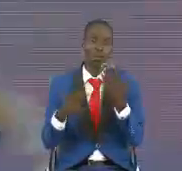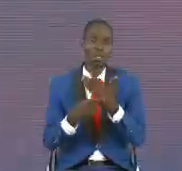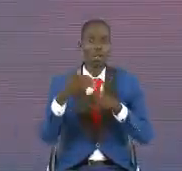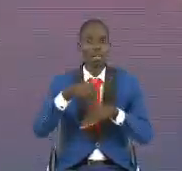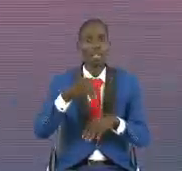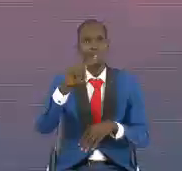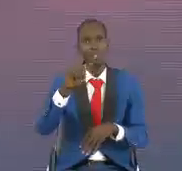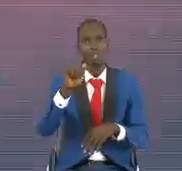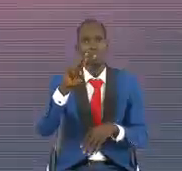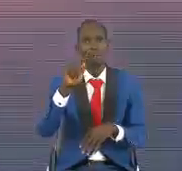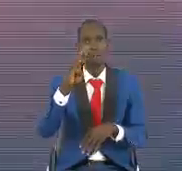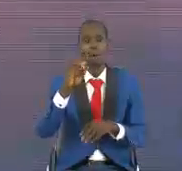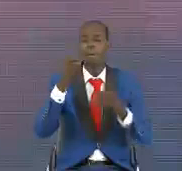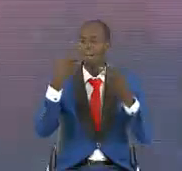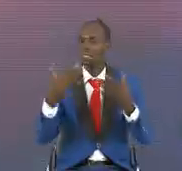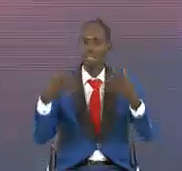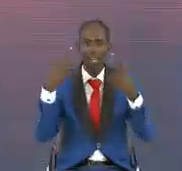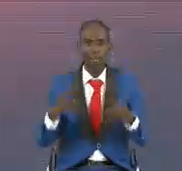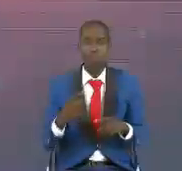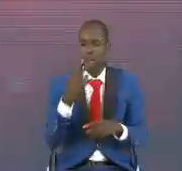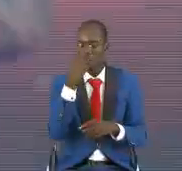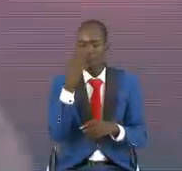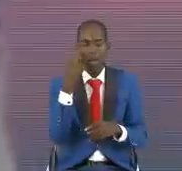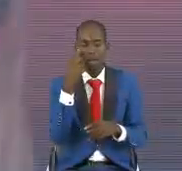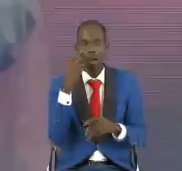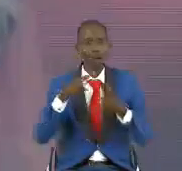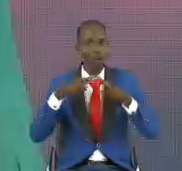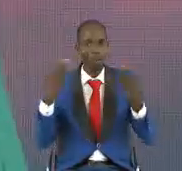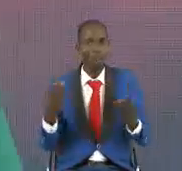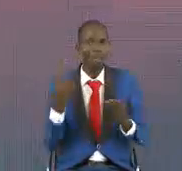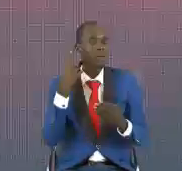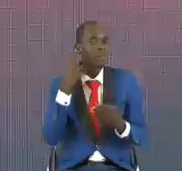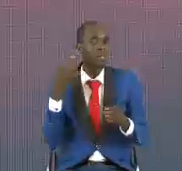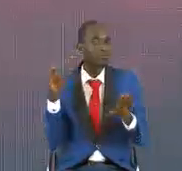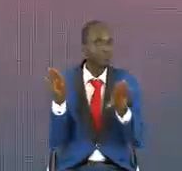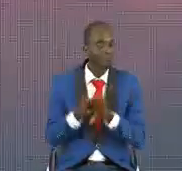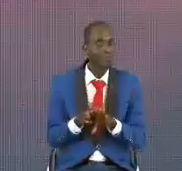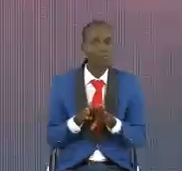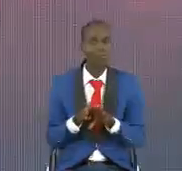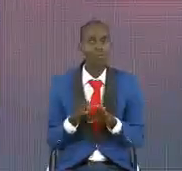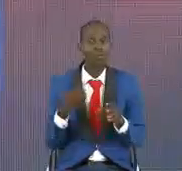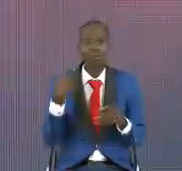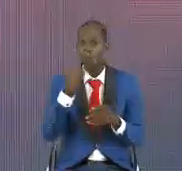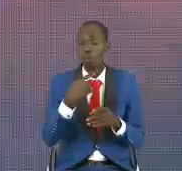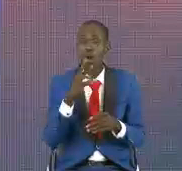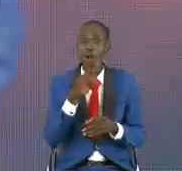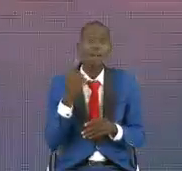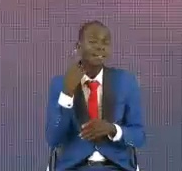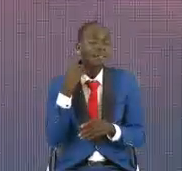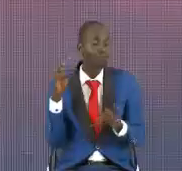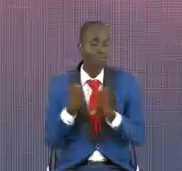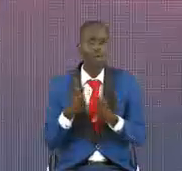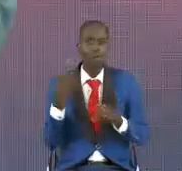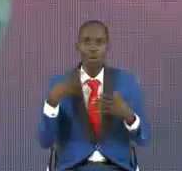things happened. Blind eyes opened. Dead people, those who are dead, they were healed. And